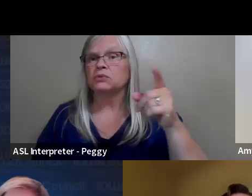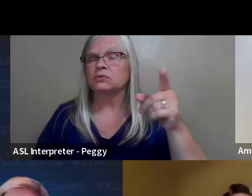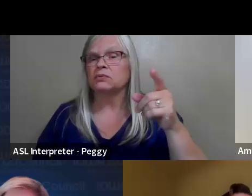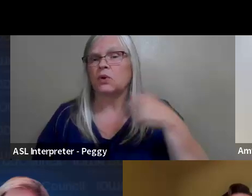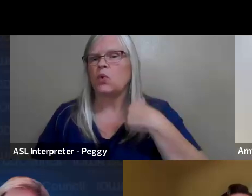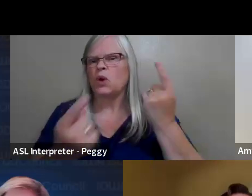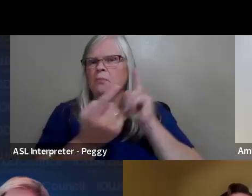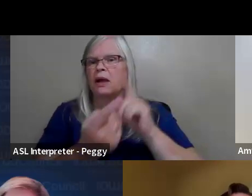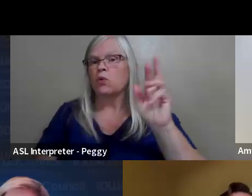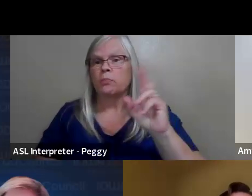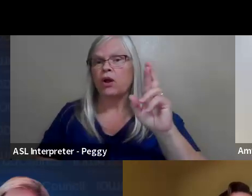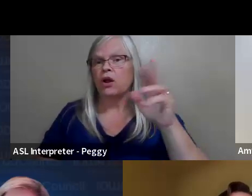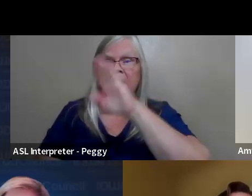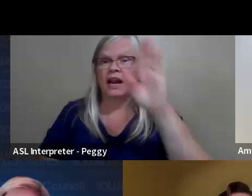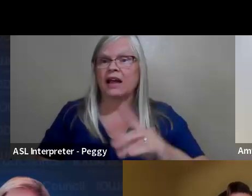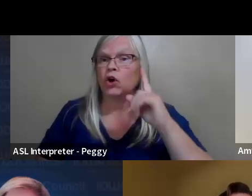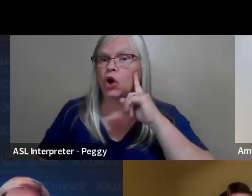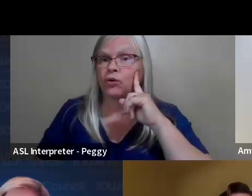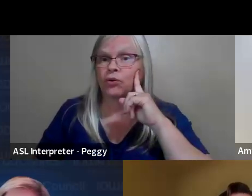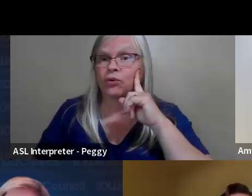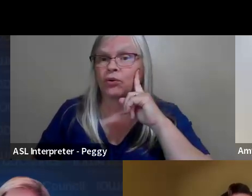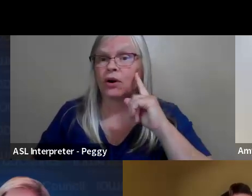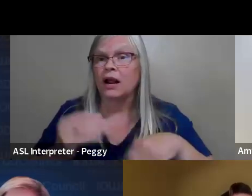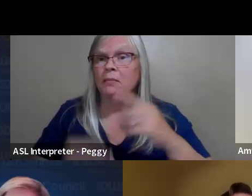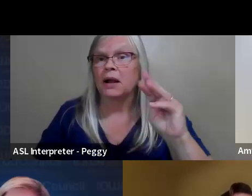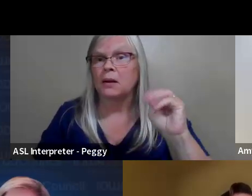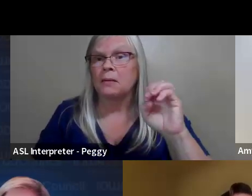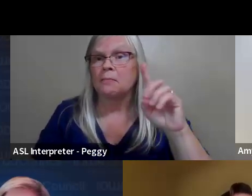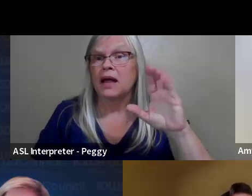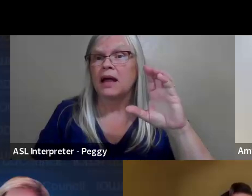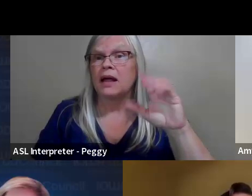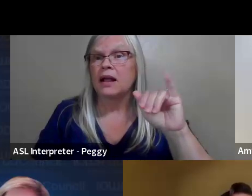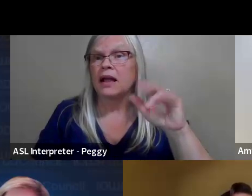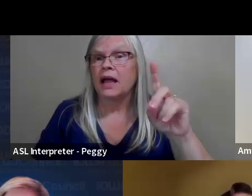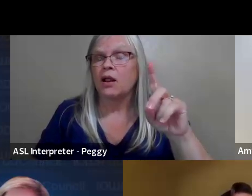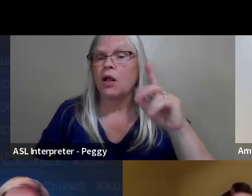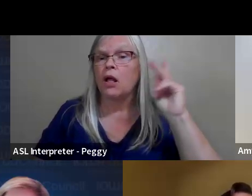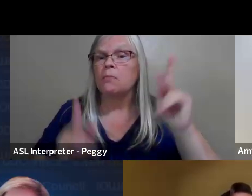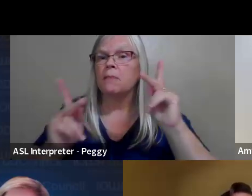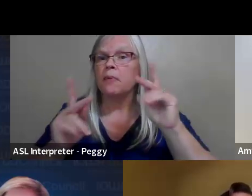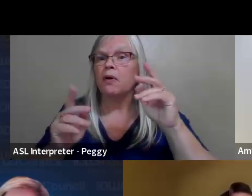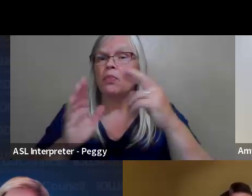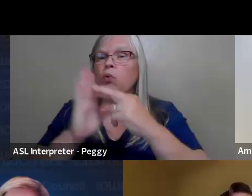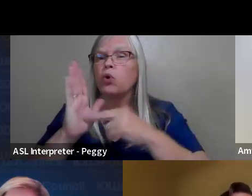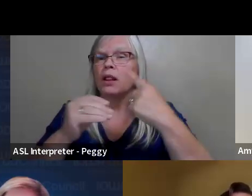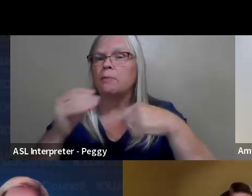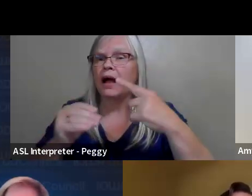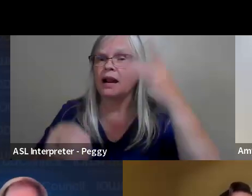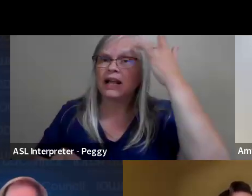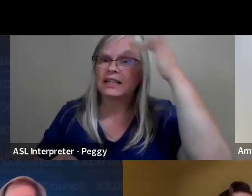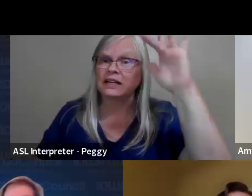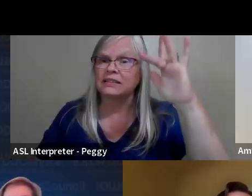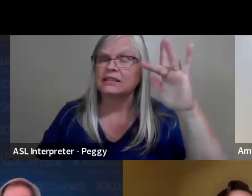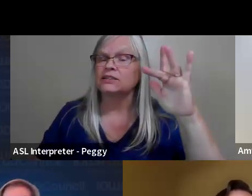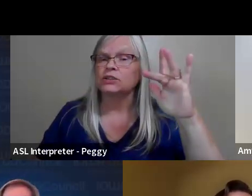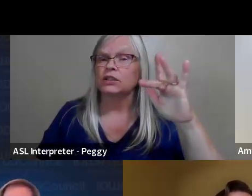We met with Republicans who had never even heard about Medicaid's role for people with intellectual and developmental disabilities, with